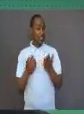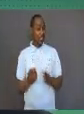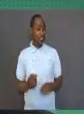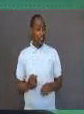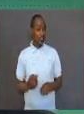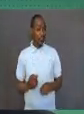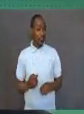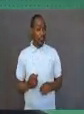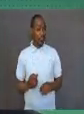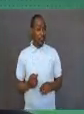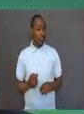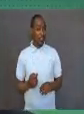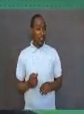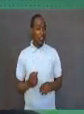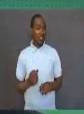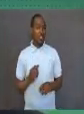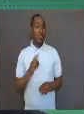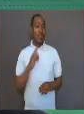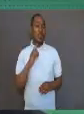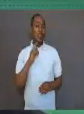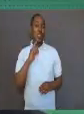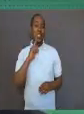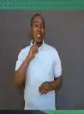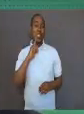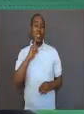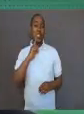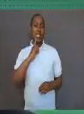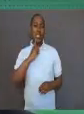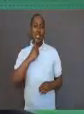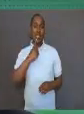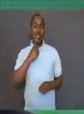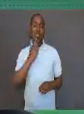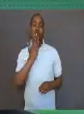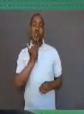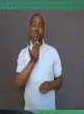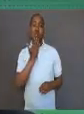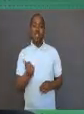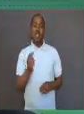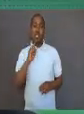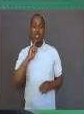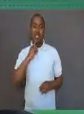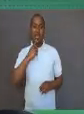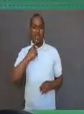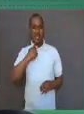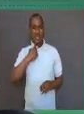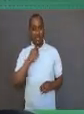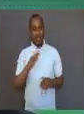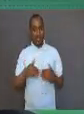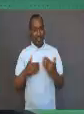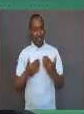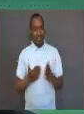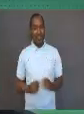Usually, these are strong tasting with a taste that is sweet and sour at the same